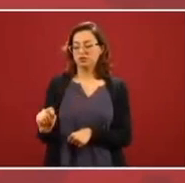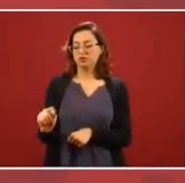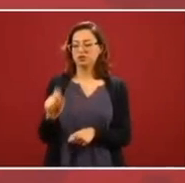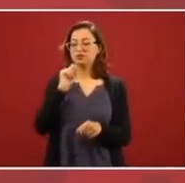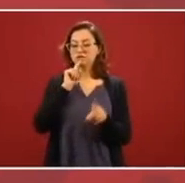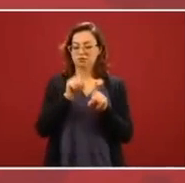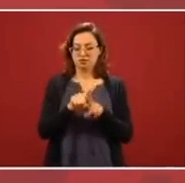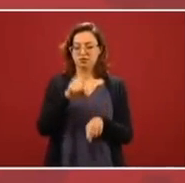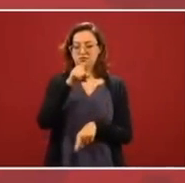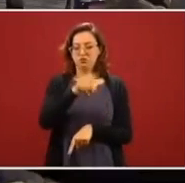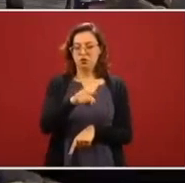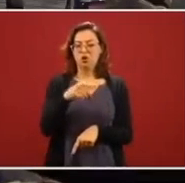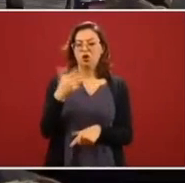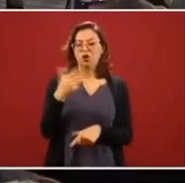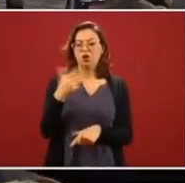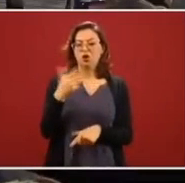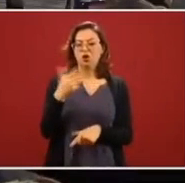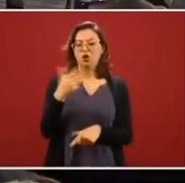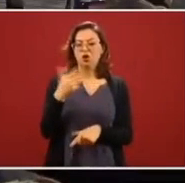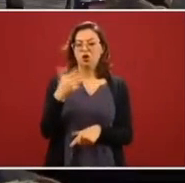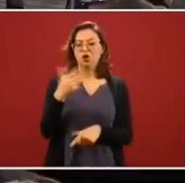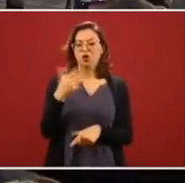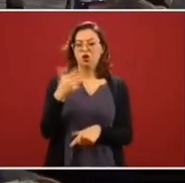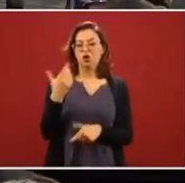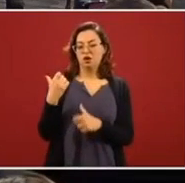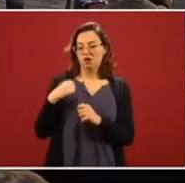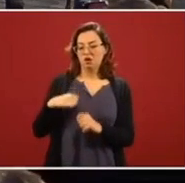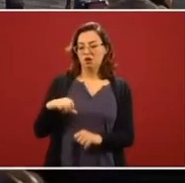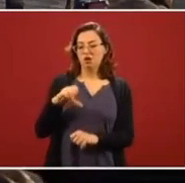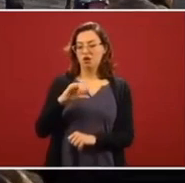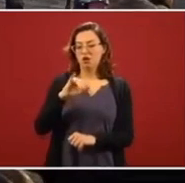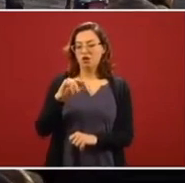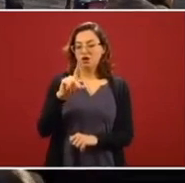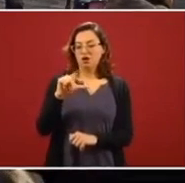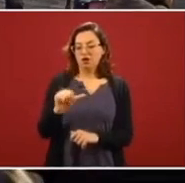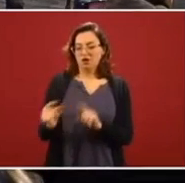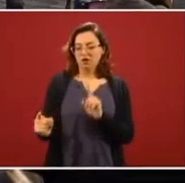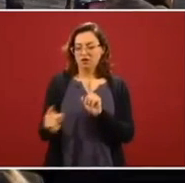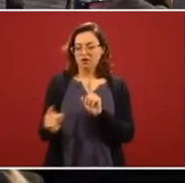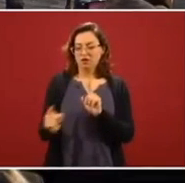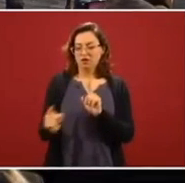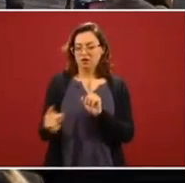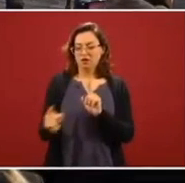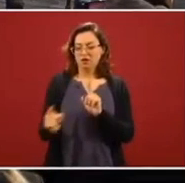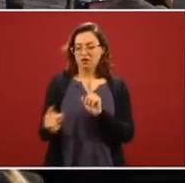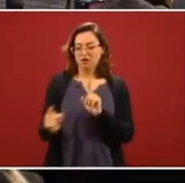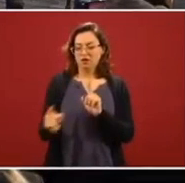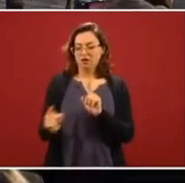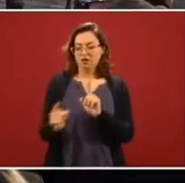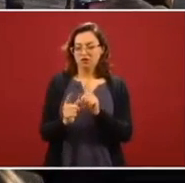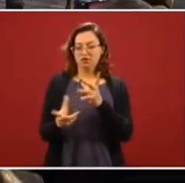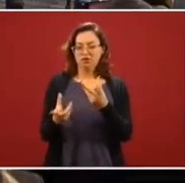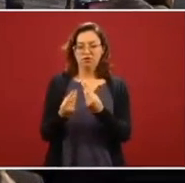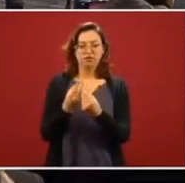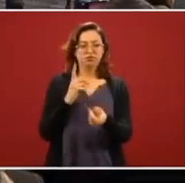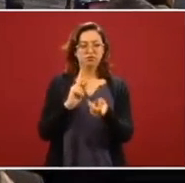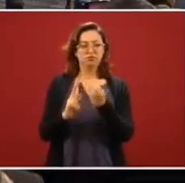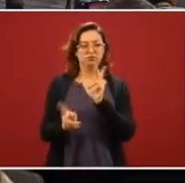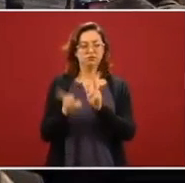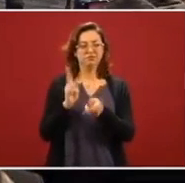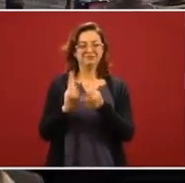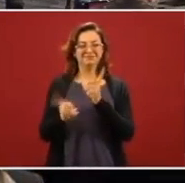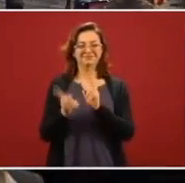also platique contigo, to speak with you que te escuche and to listen to you y